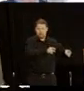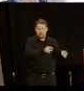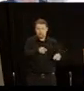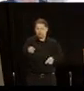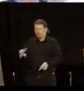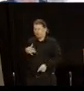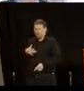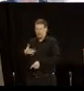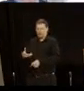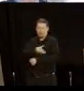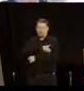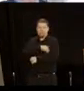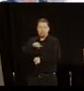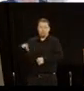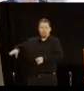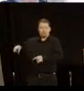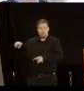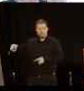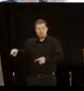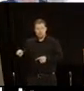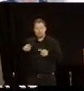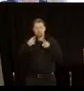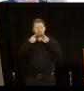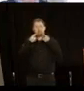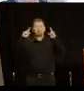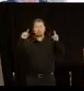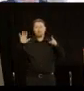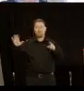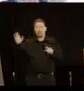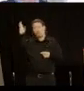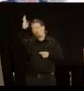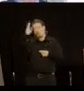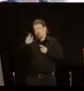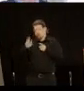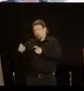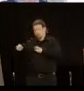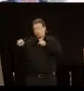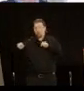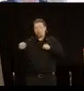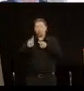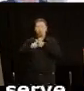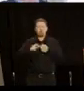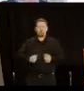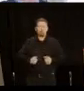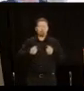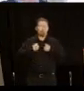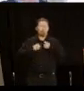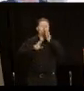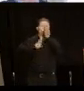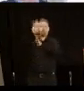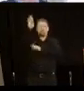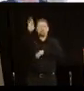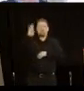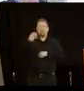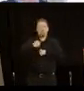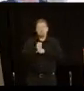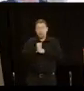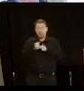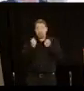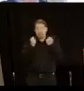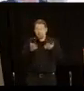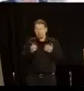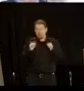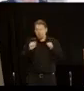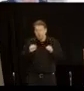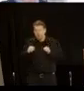serve, with a goal of achieving their God-given potential to thrive. We are actively working to create multiple proactive pathways